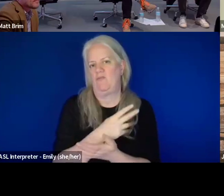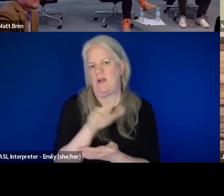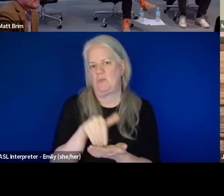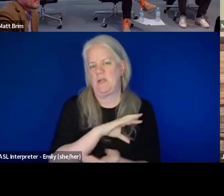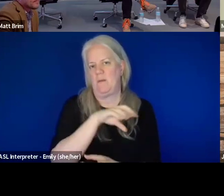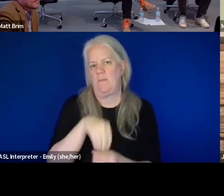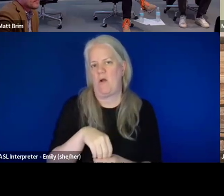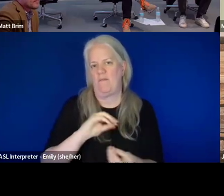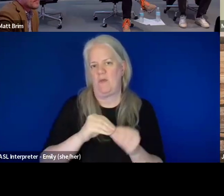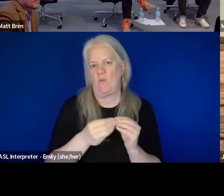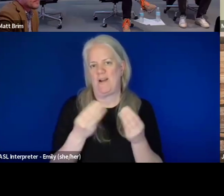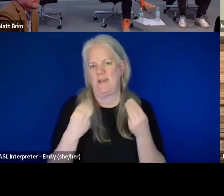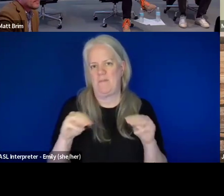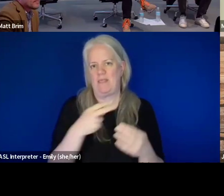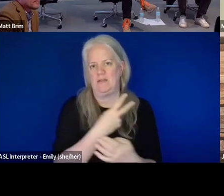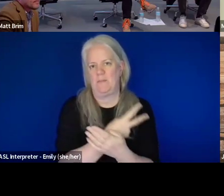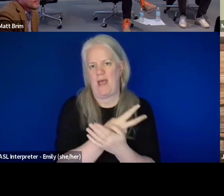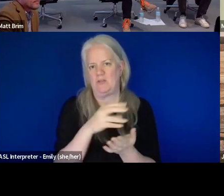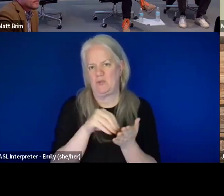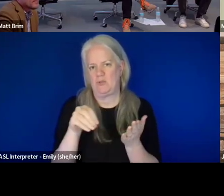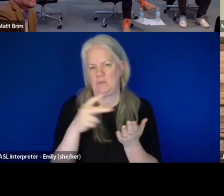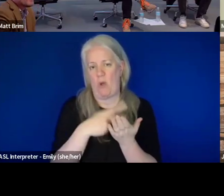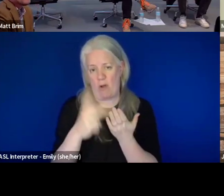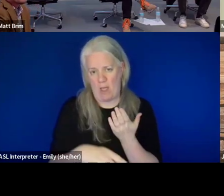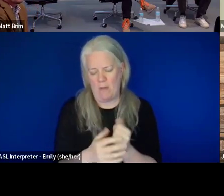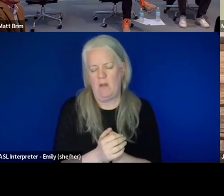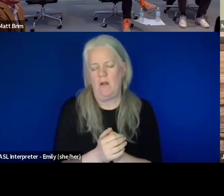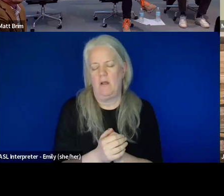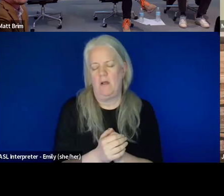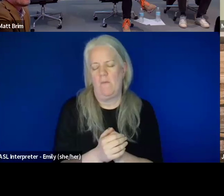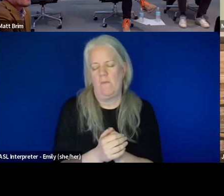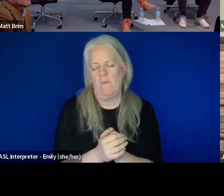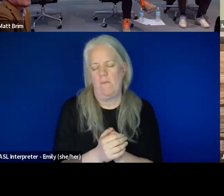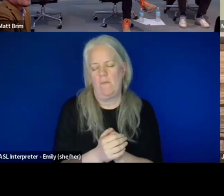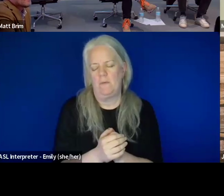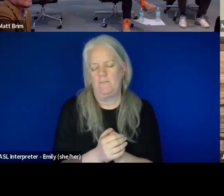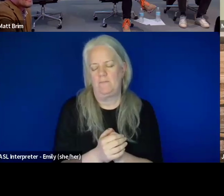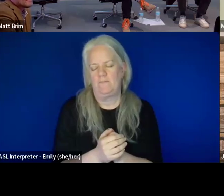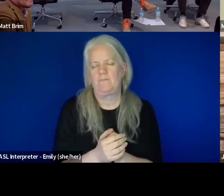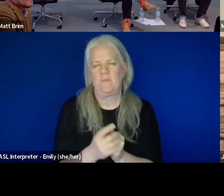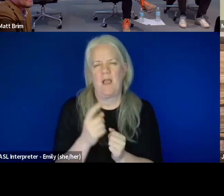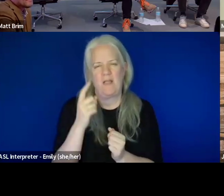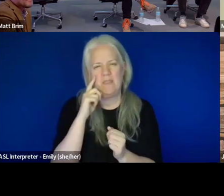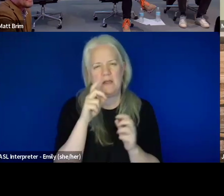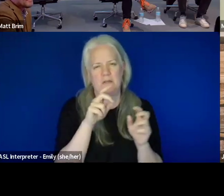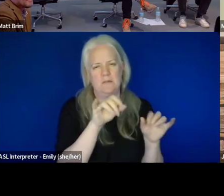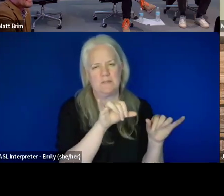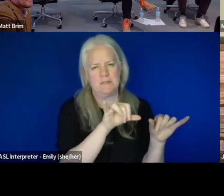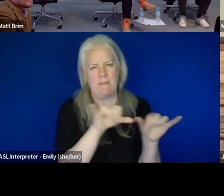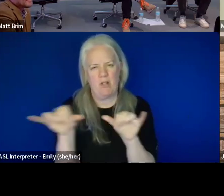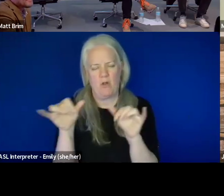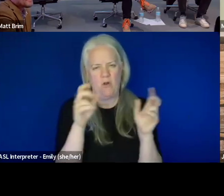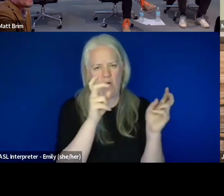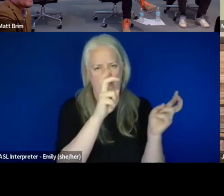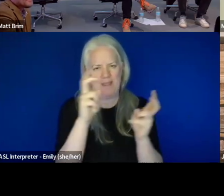Methods master's program. One thing that kind of a theme that I think piggies off of a few different points that folks